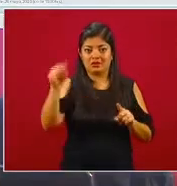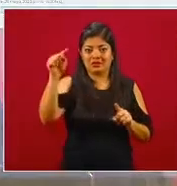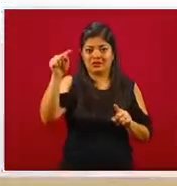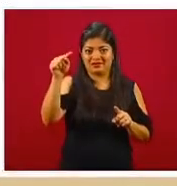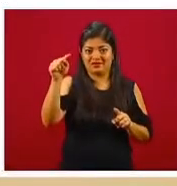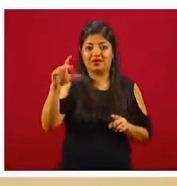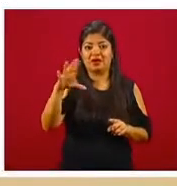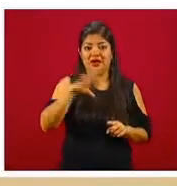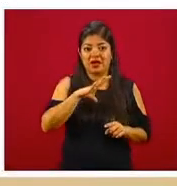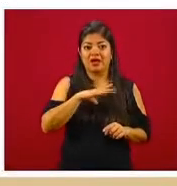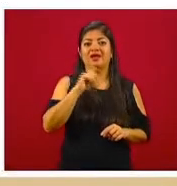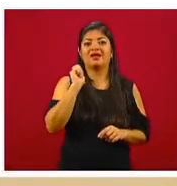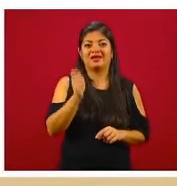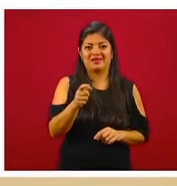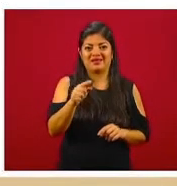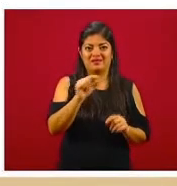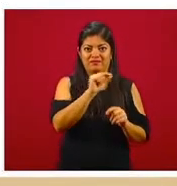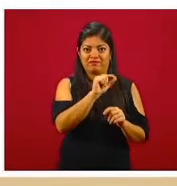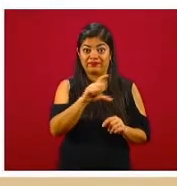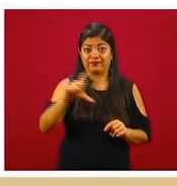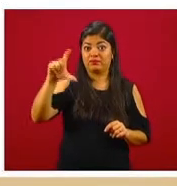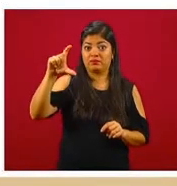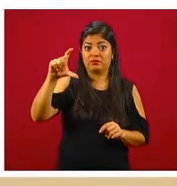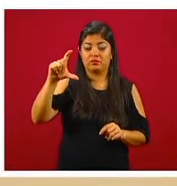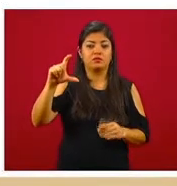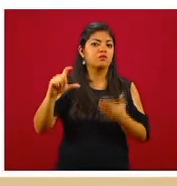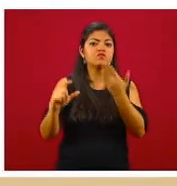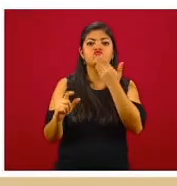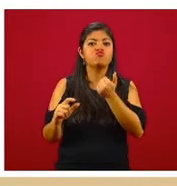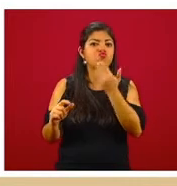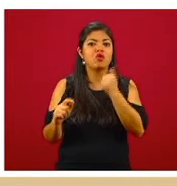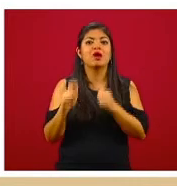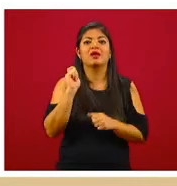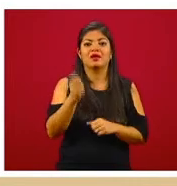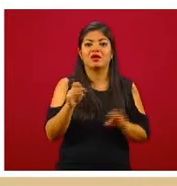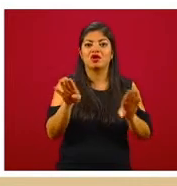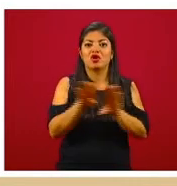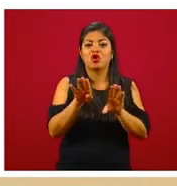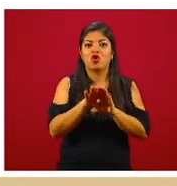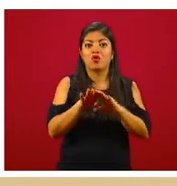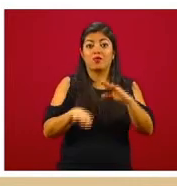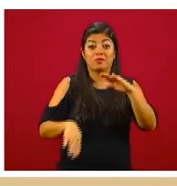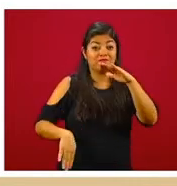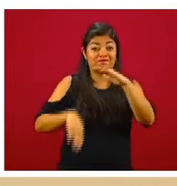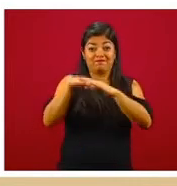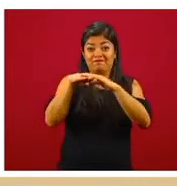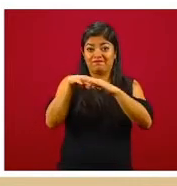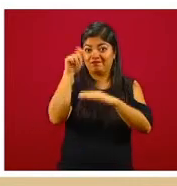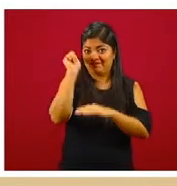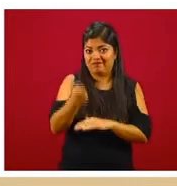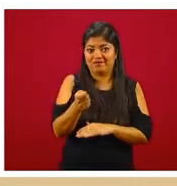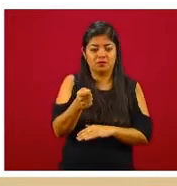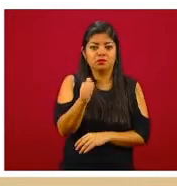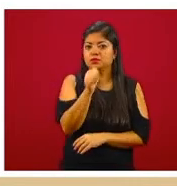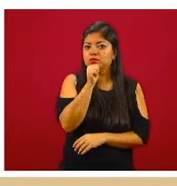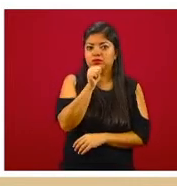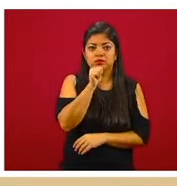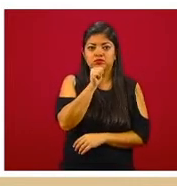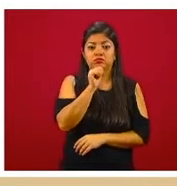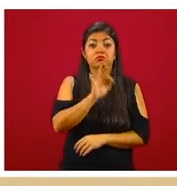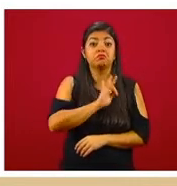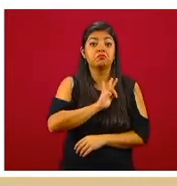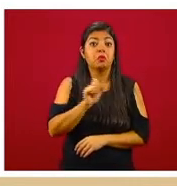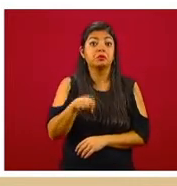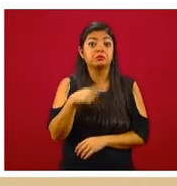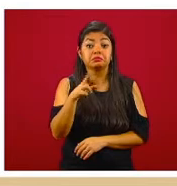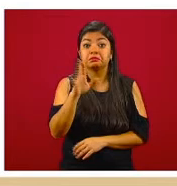esta curva ascendente en Our la medida en que no se ha cumulative curve llegado al punto de is this inflexión de la ascending epidemia en curve, su conjunto. Recuerden this esto, rising puede curve. ser que en